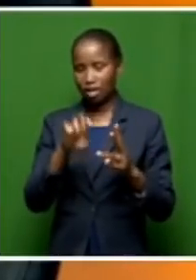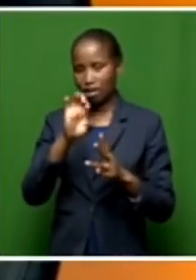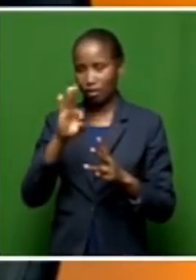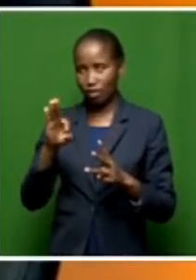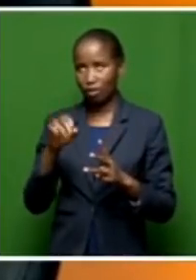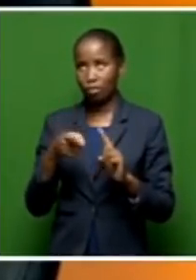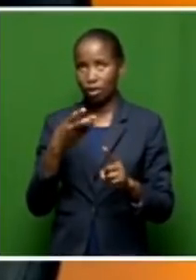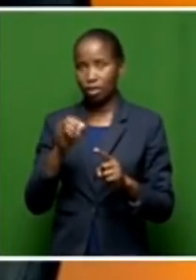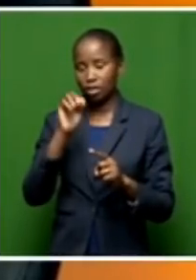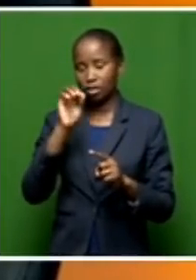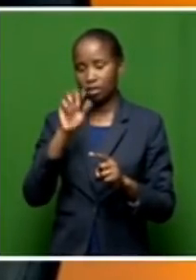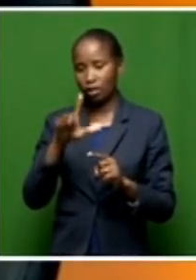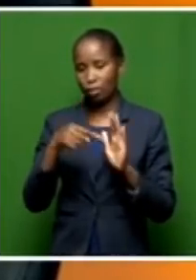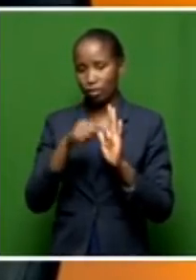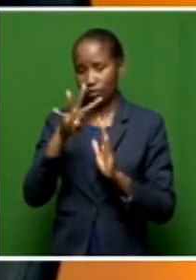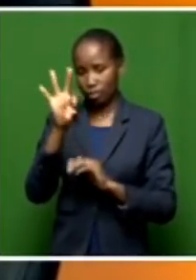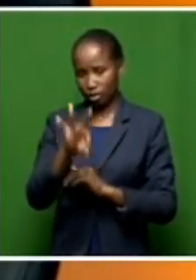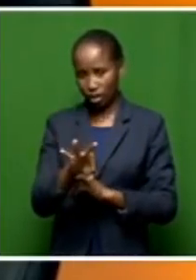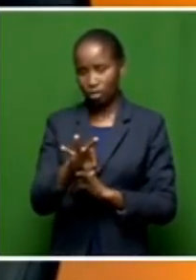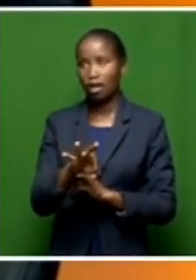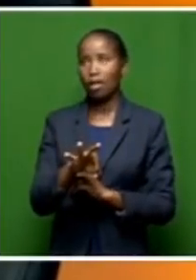and UDM 2.7%.